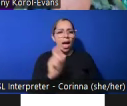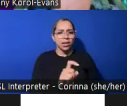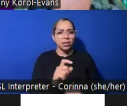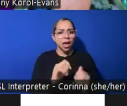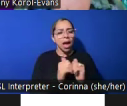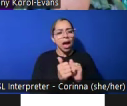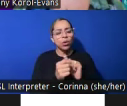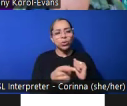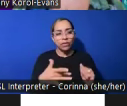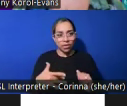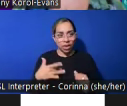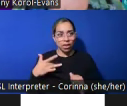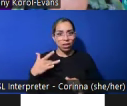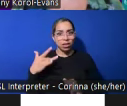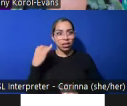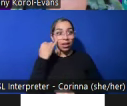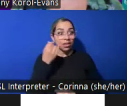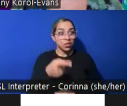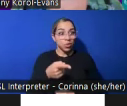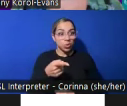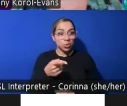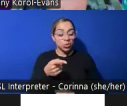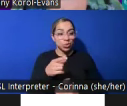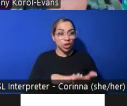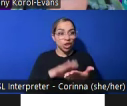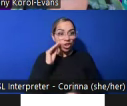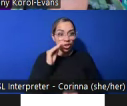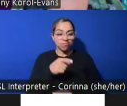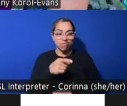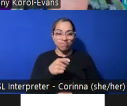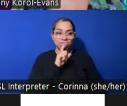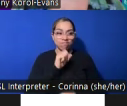feel if you found out you were pregnant right now?